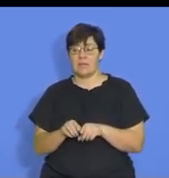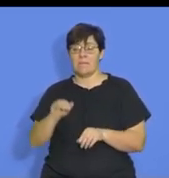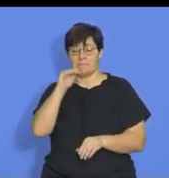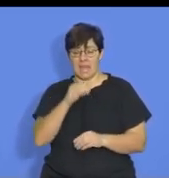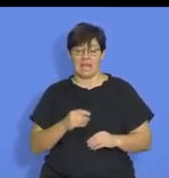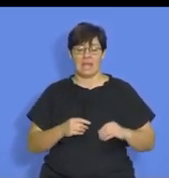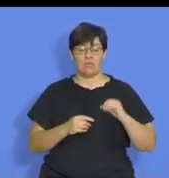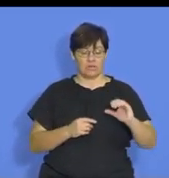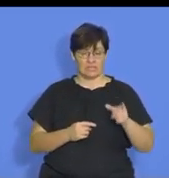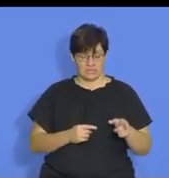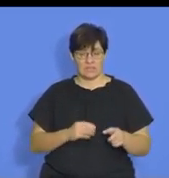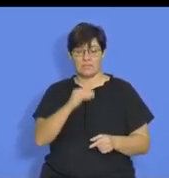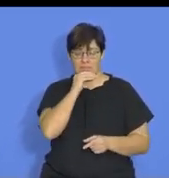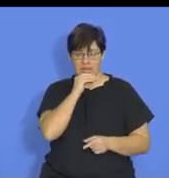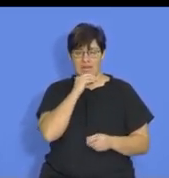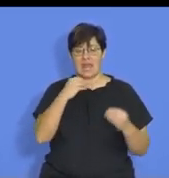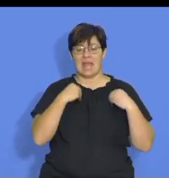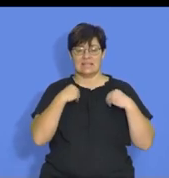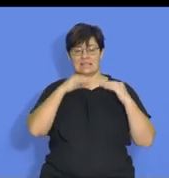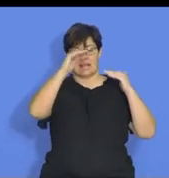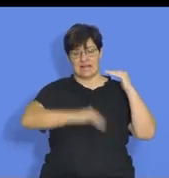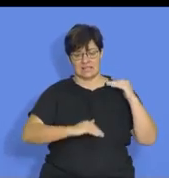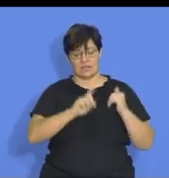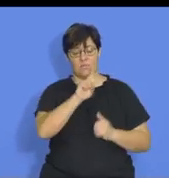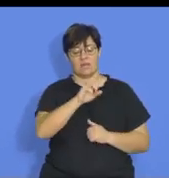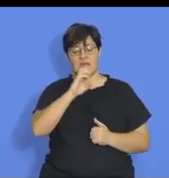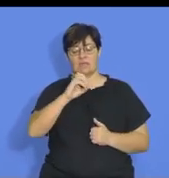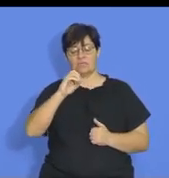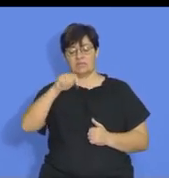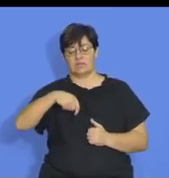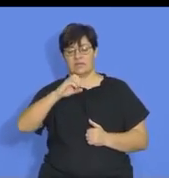by crediting bank, assets are decreasing by